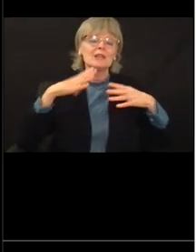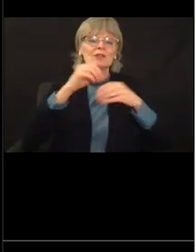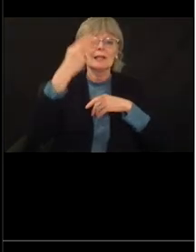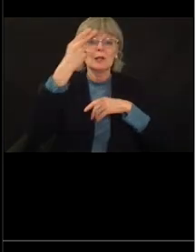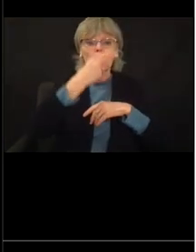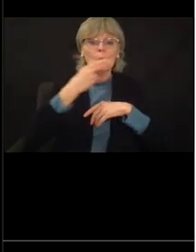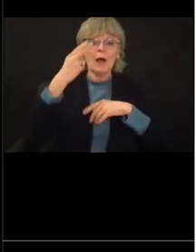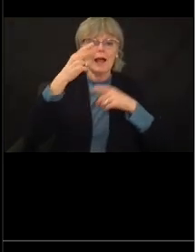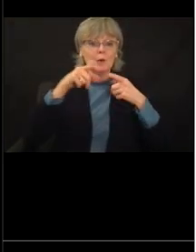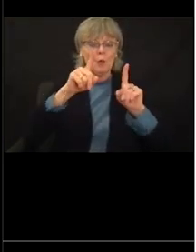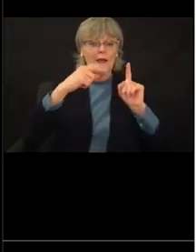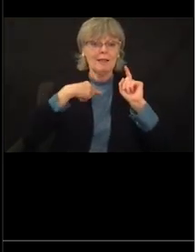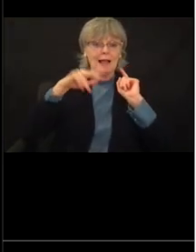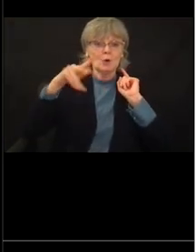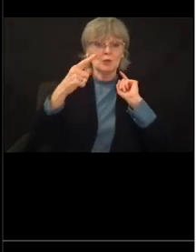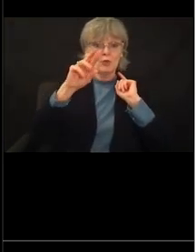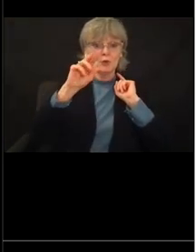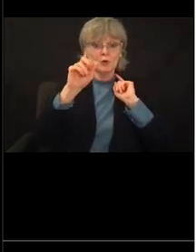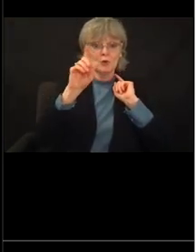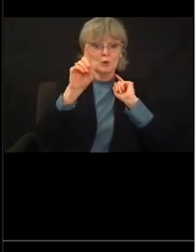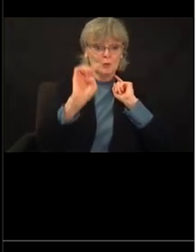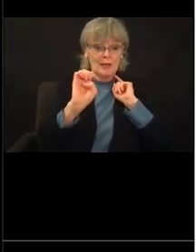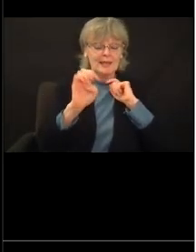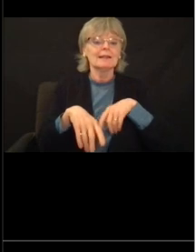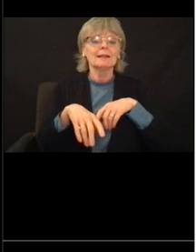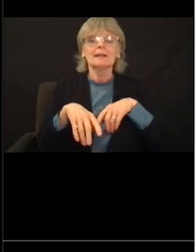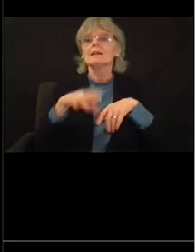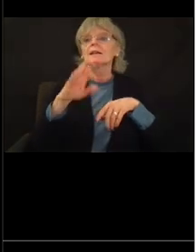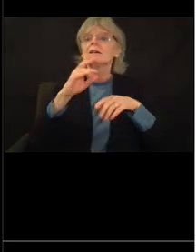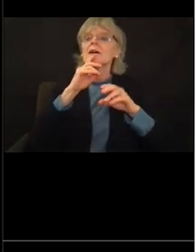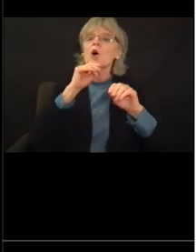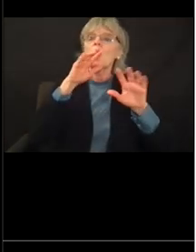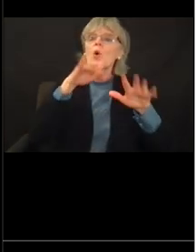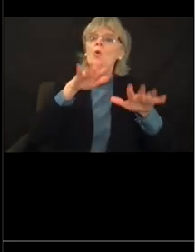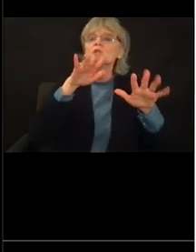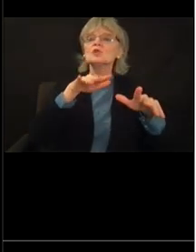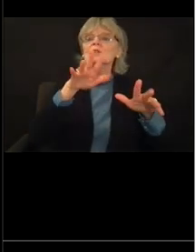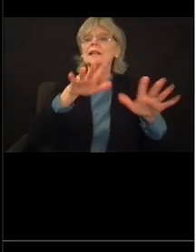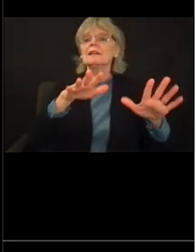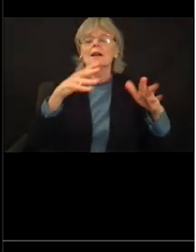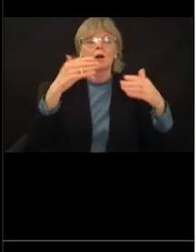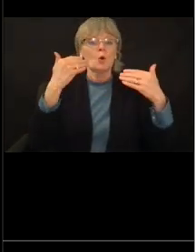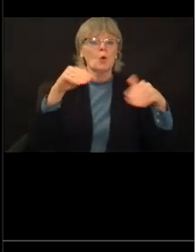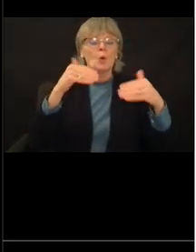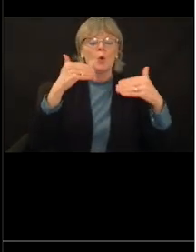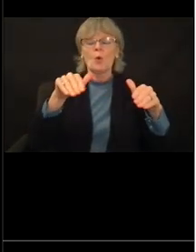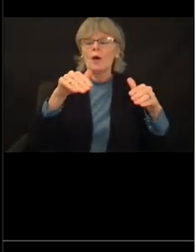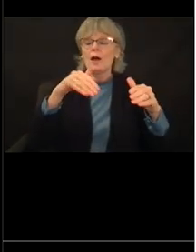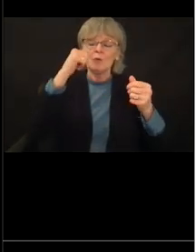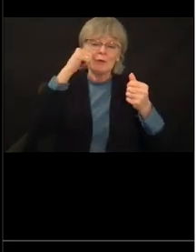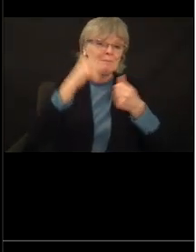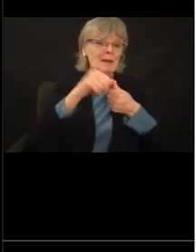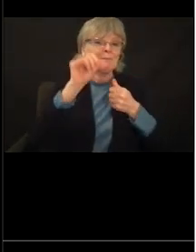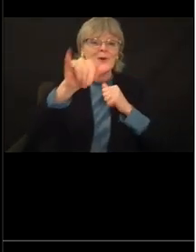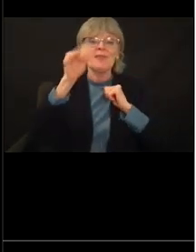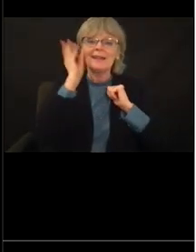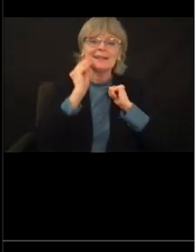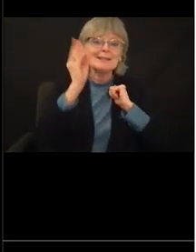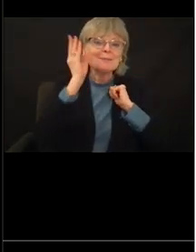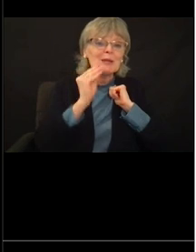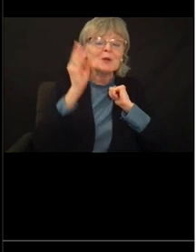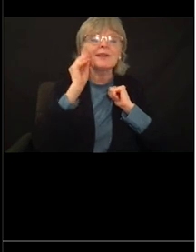And although it wasn't my first experience at the ocean, it definitely was the most memorable, just being at